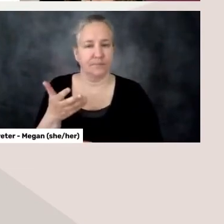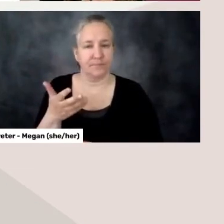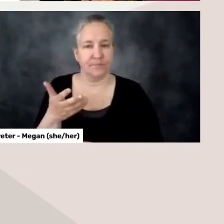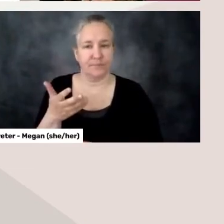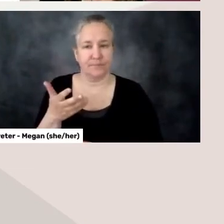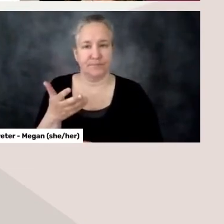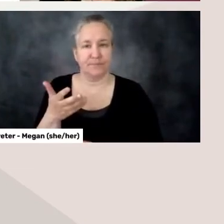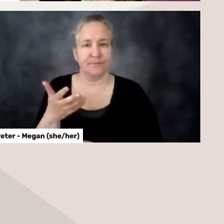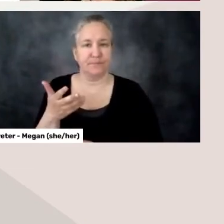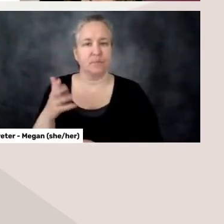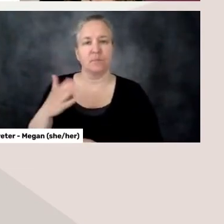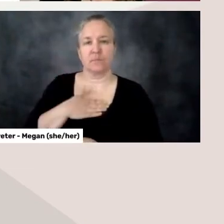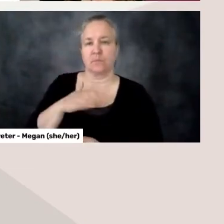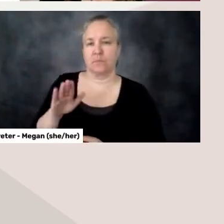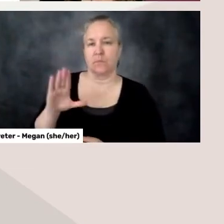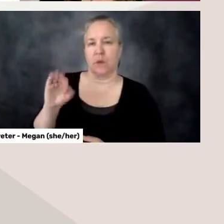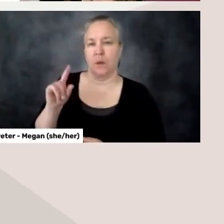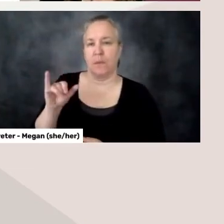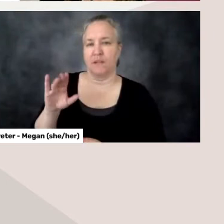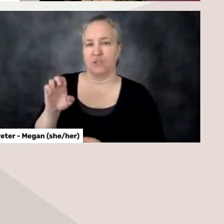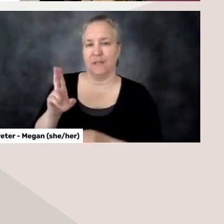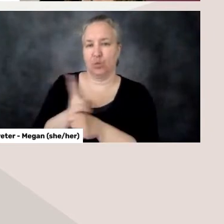compassionate use. Yeah. And